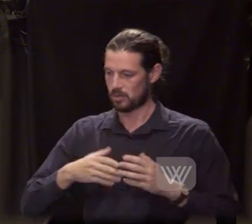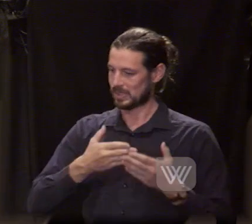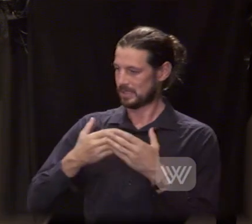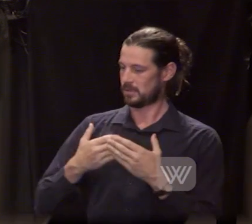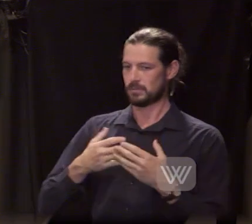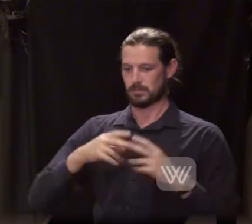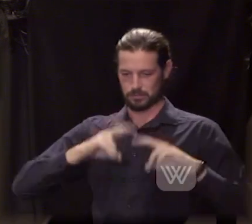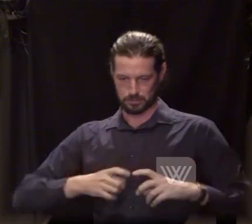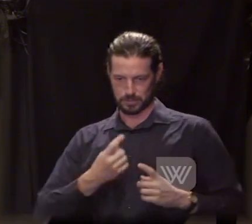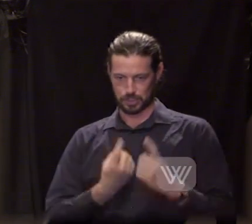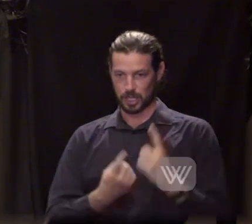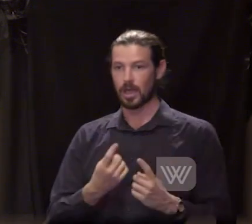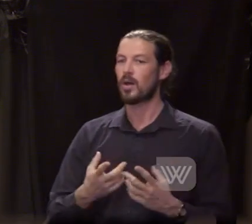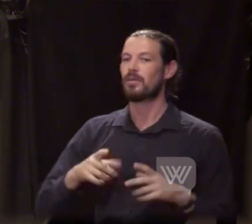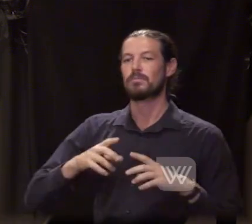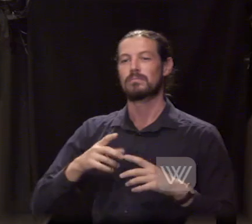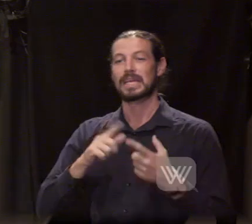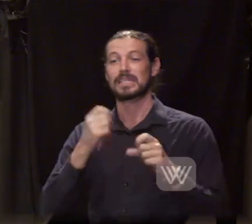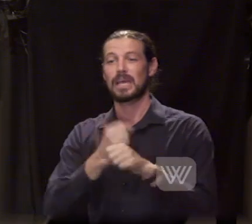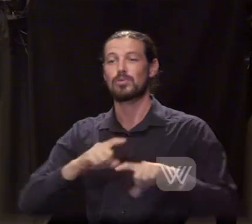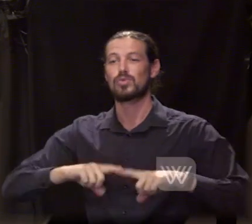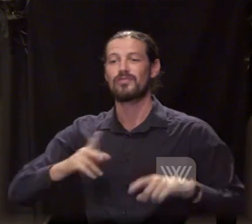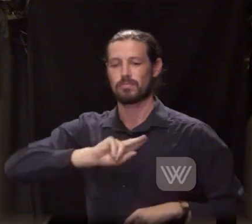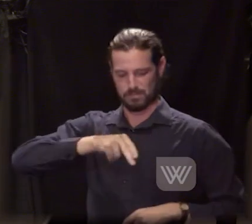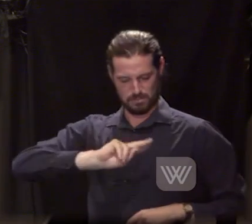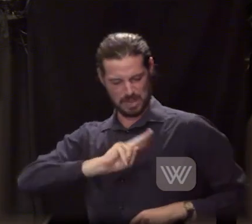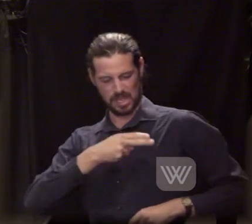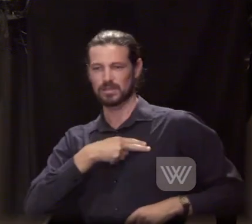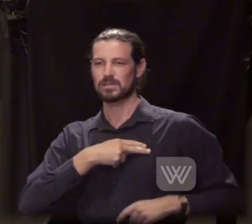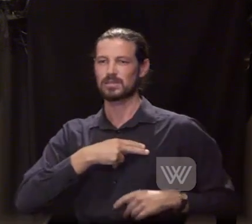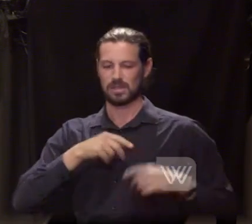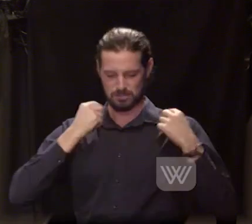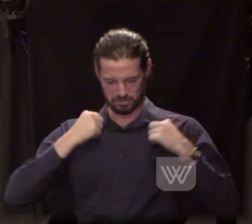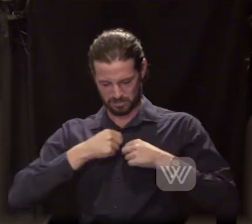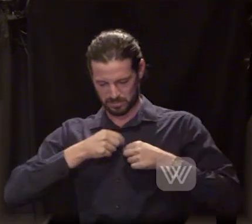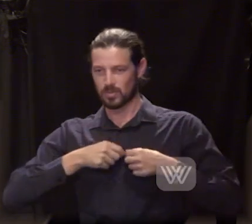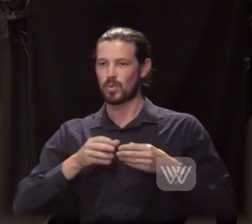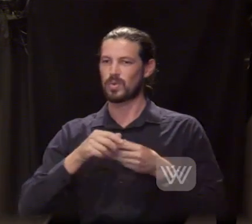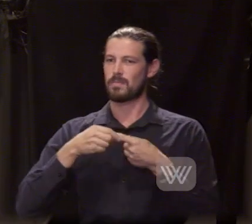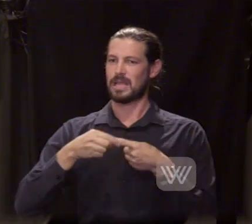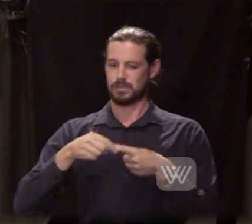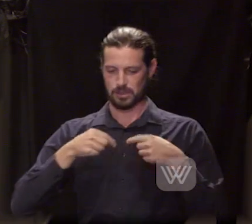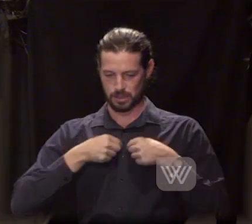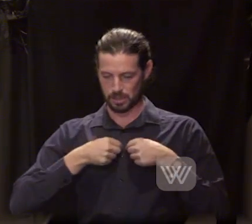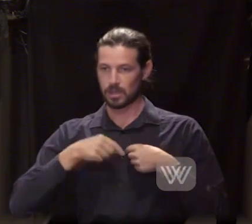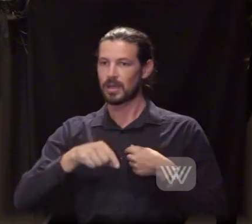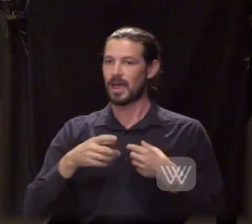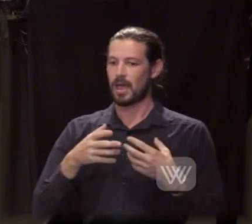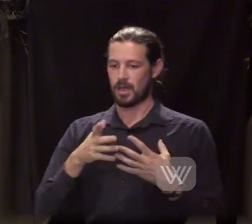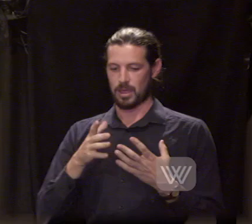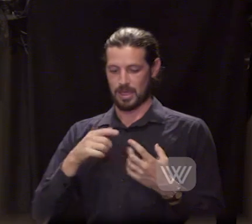had different badges that we could wear, and it's just like a little necklace that's got a plastic bit on it. And it's essentially a proximity sensor that